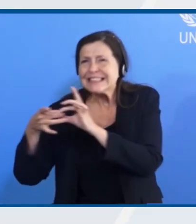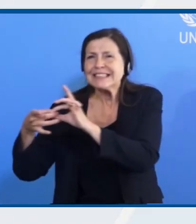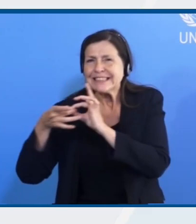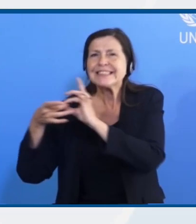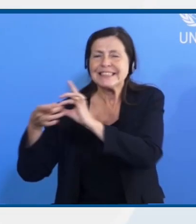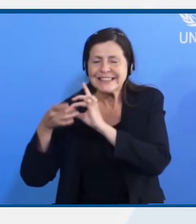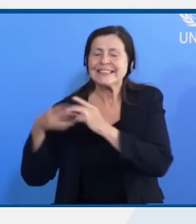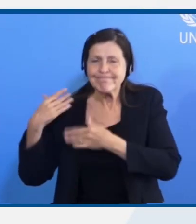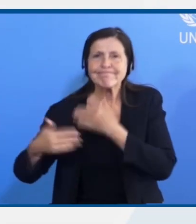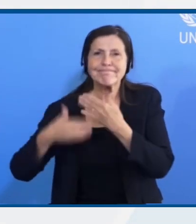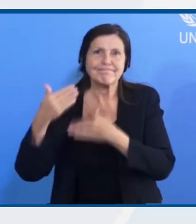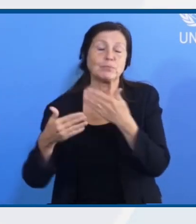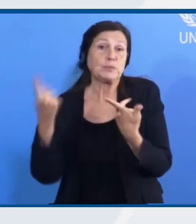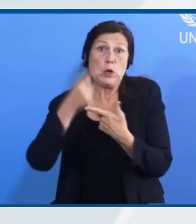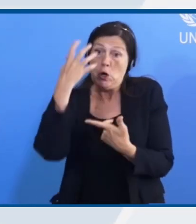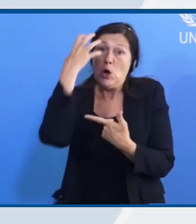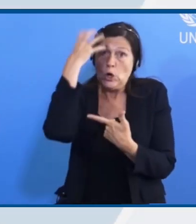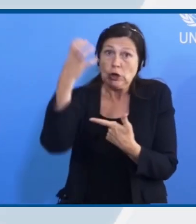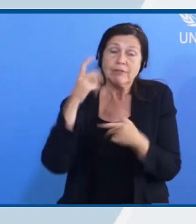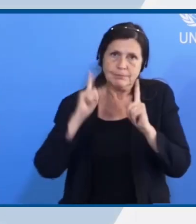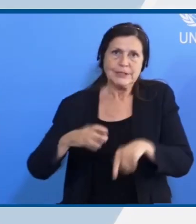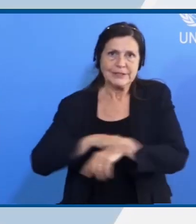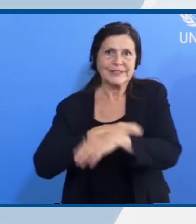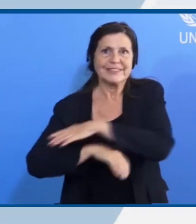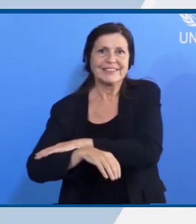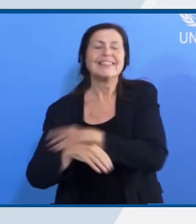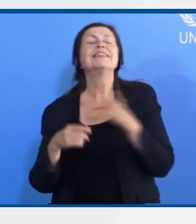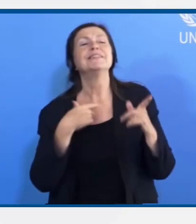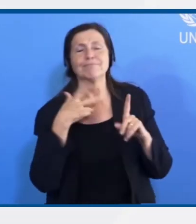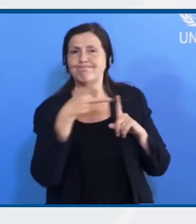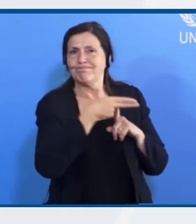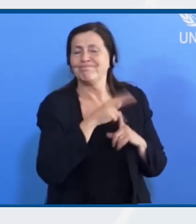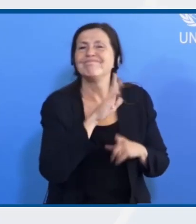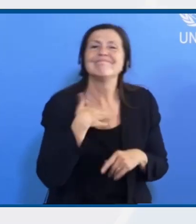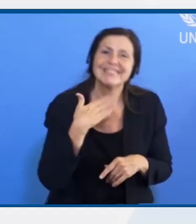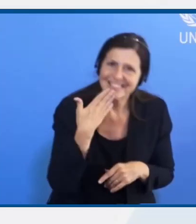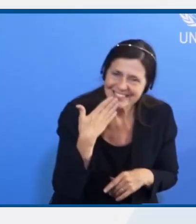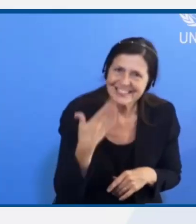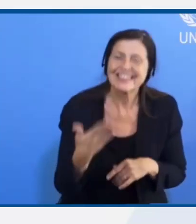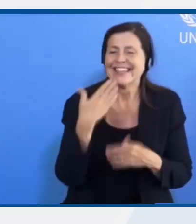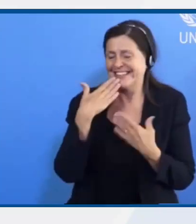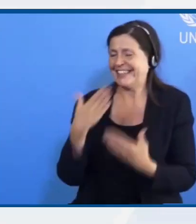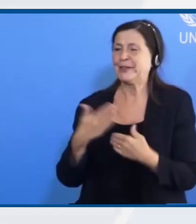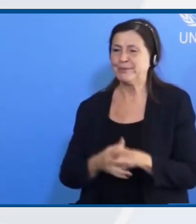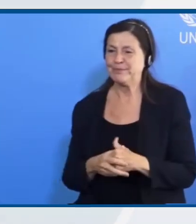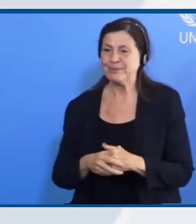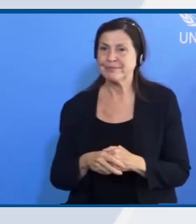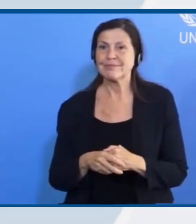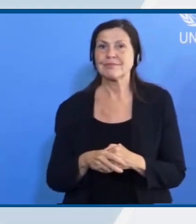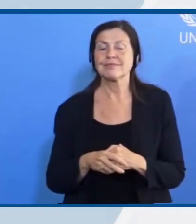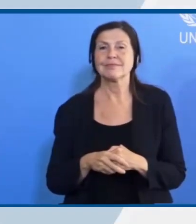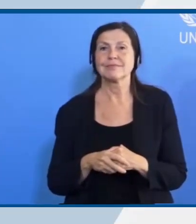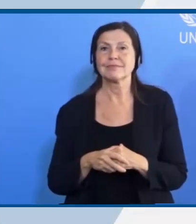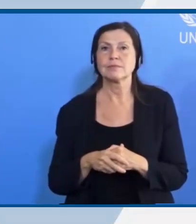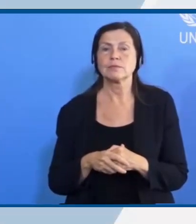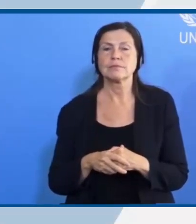is what the government has to do. Exactly, it's a day-to-day job of government, isn't it? Thank you so much, Alessandro. So, this group